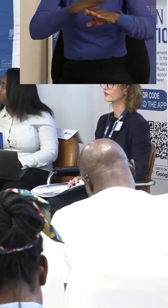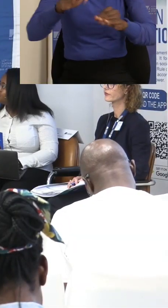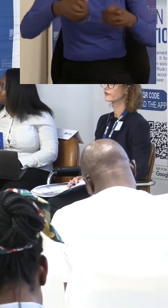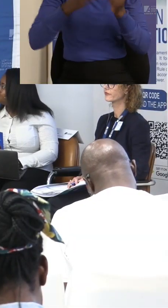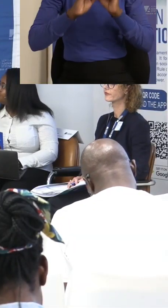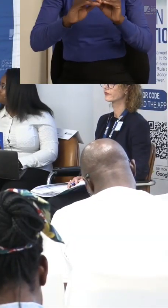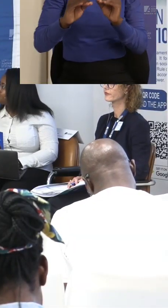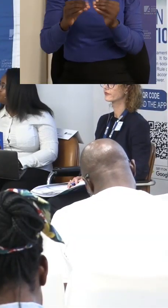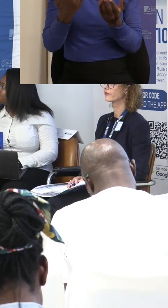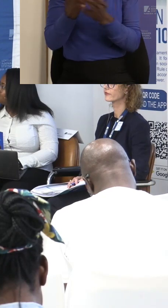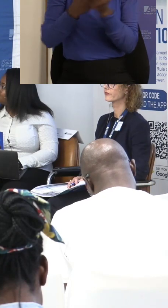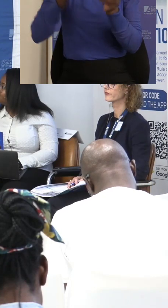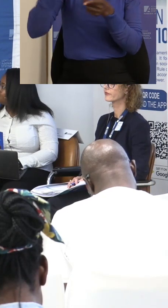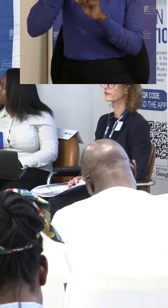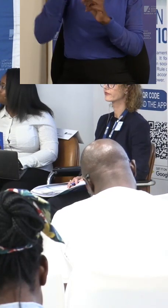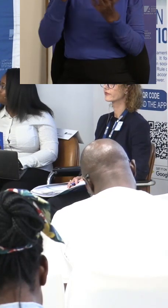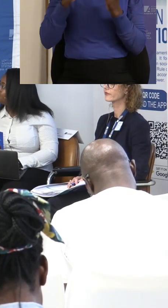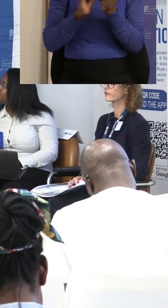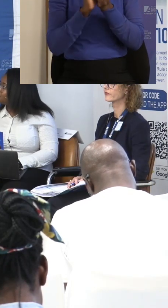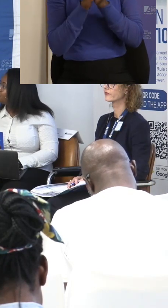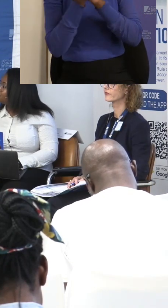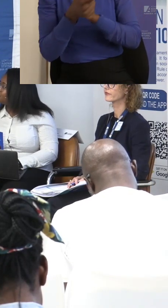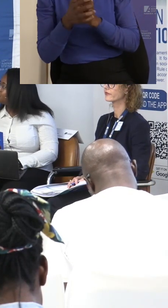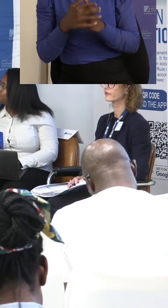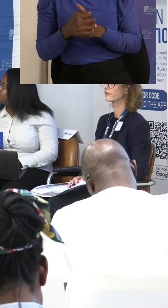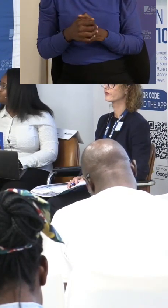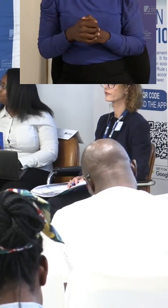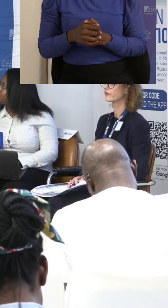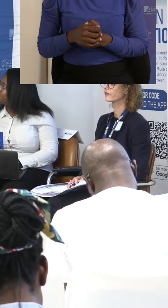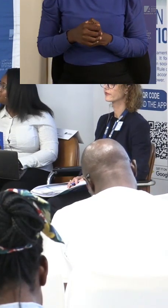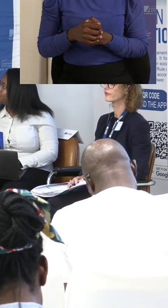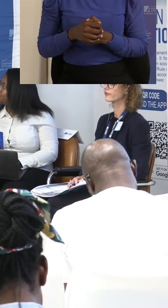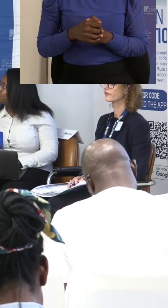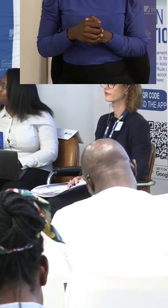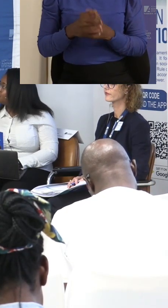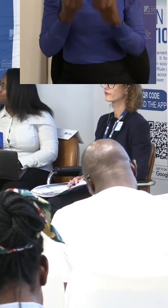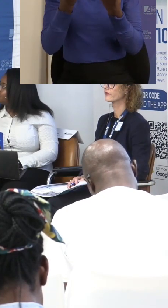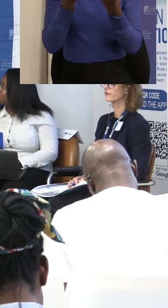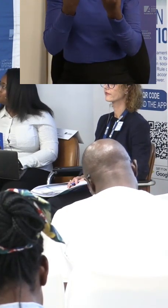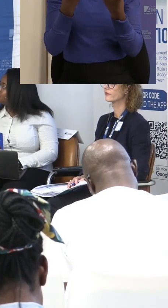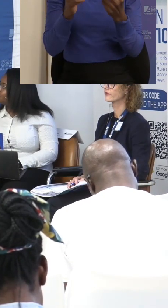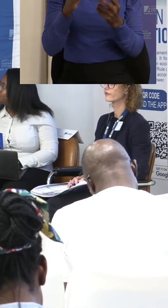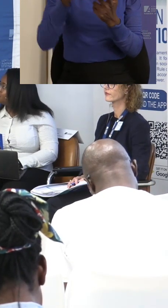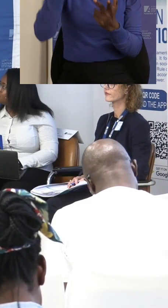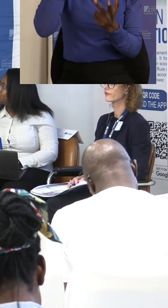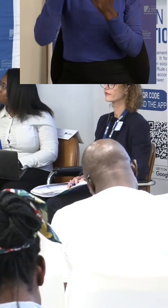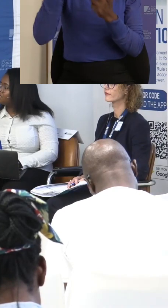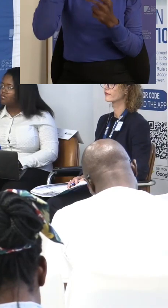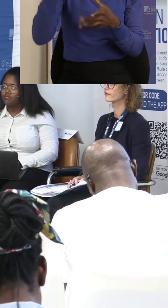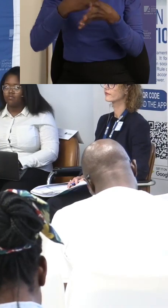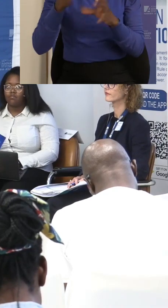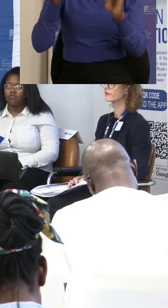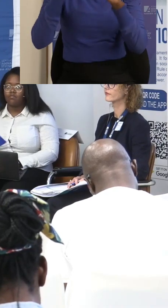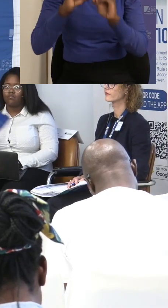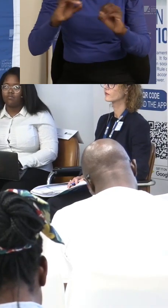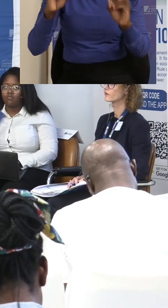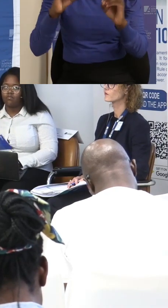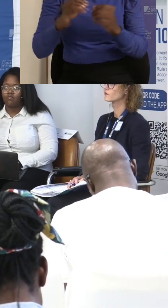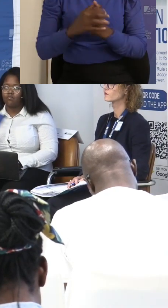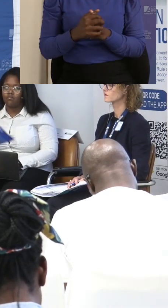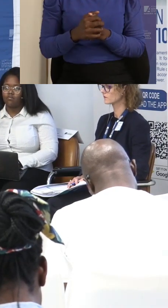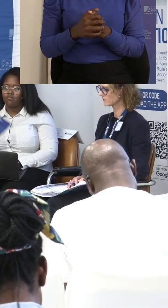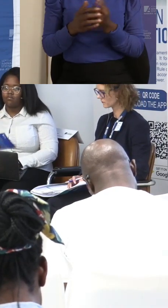Maybe it's outdated. Maybe we have to find other ways. Hence, many graduate students remain jobless and contribute